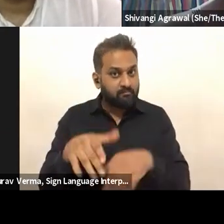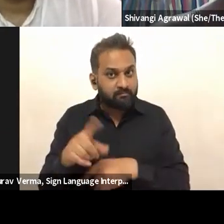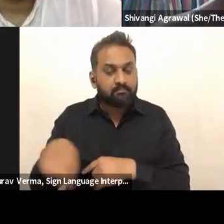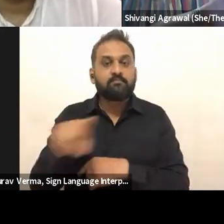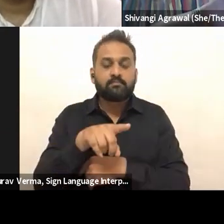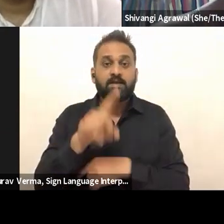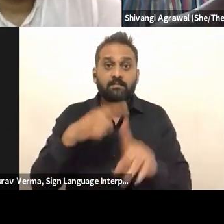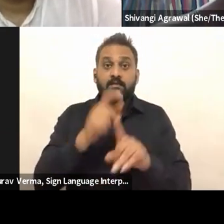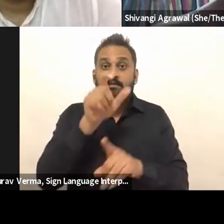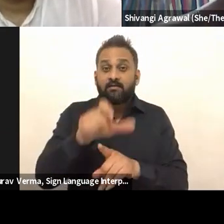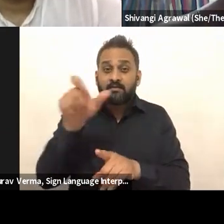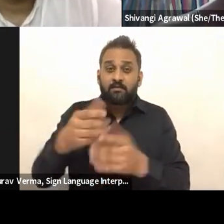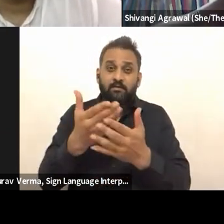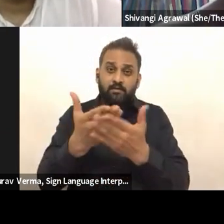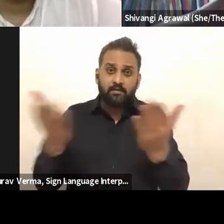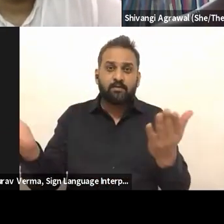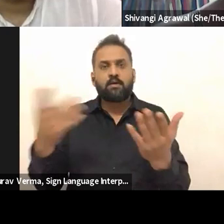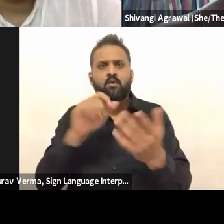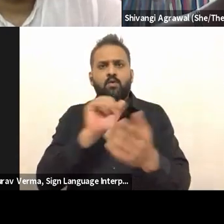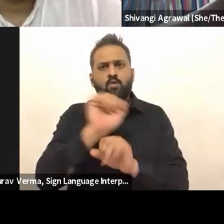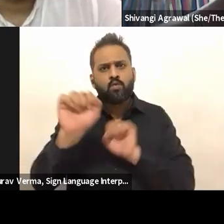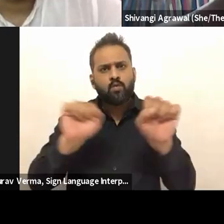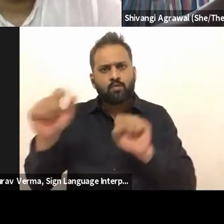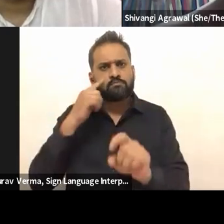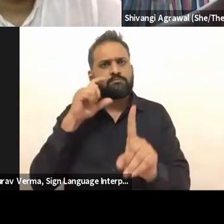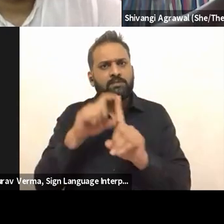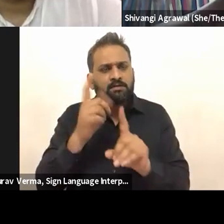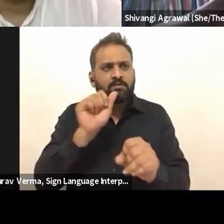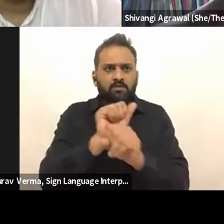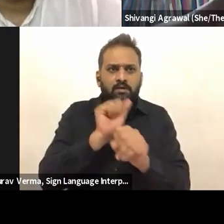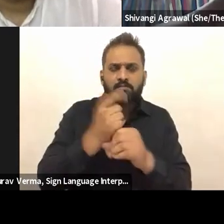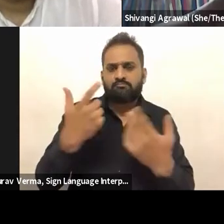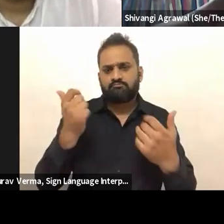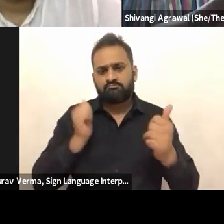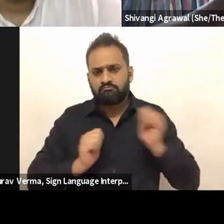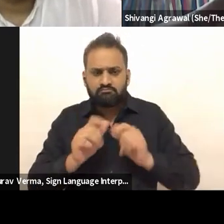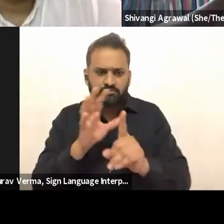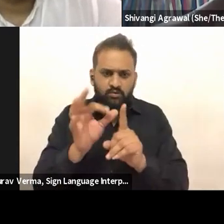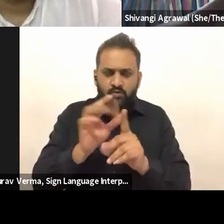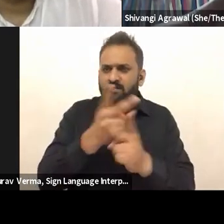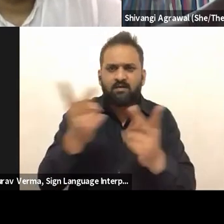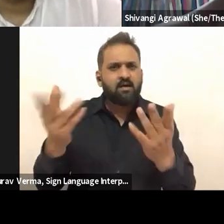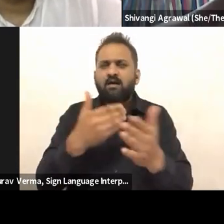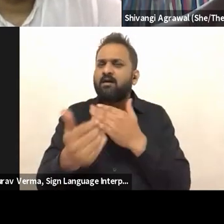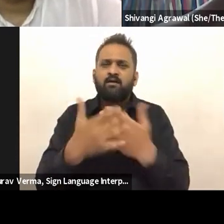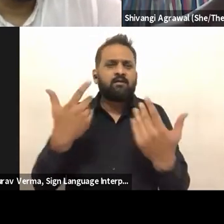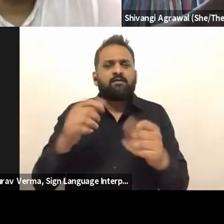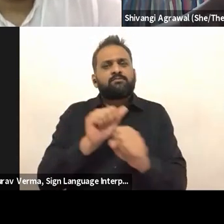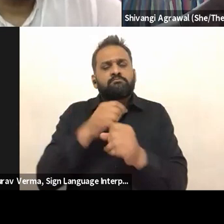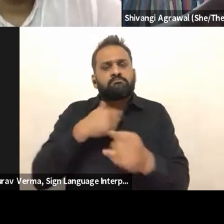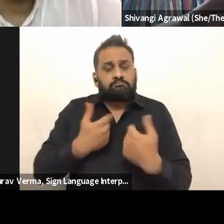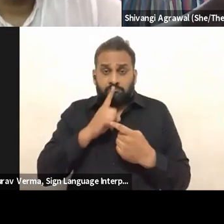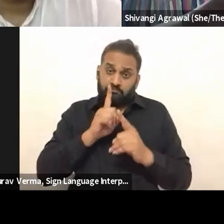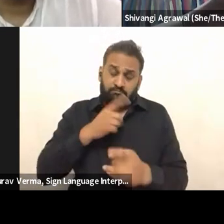of those identities or professions or whatever plays into the other one, and I'm constantly learning. So I